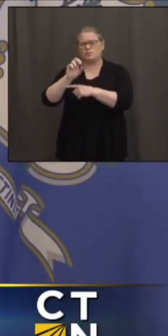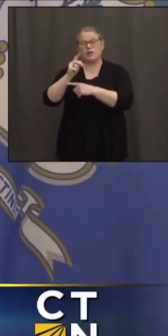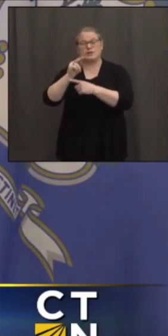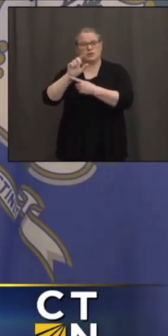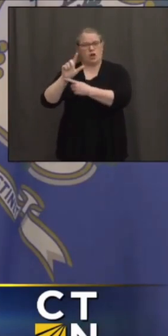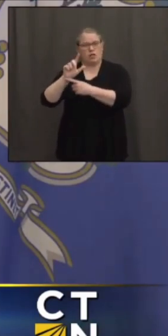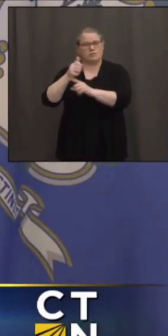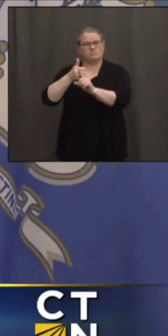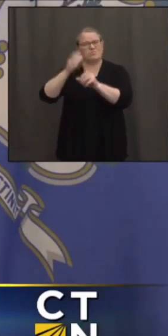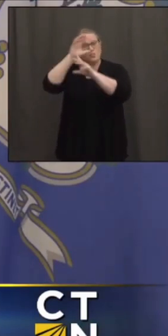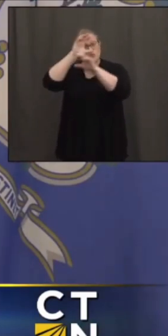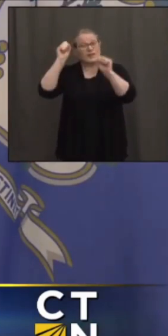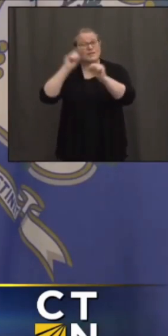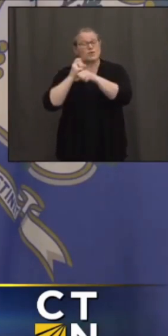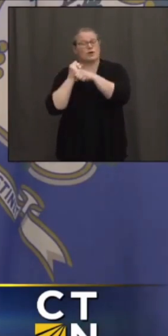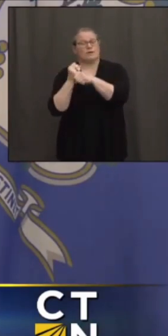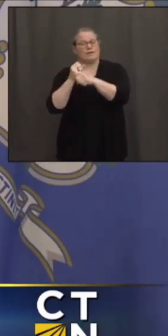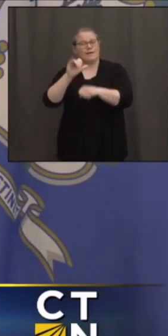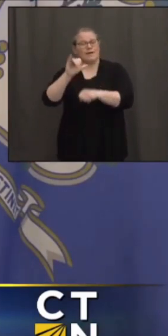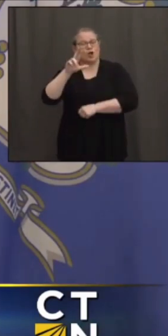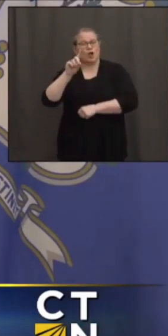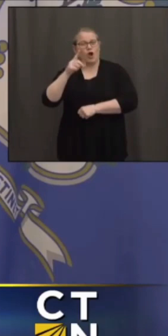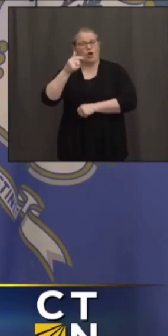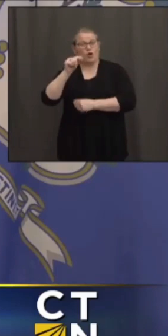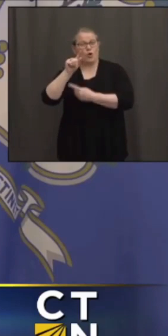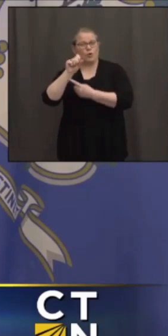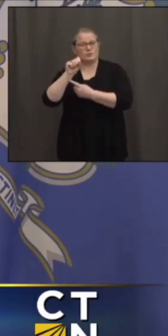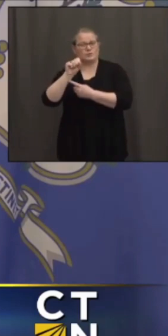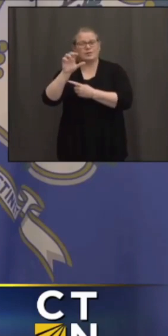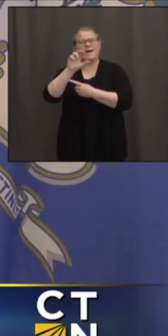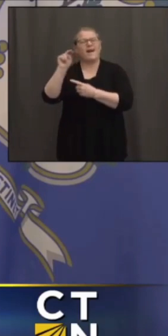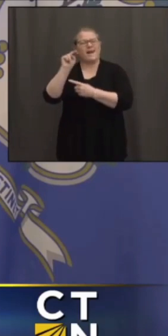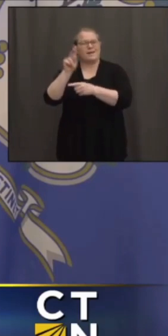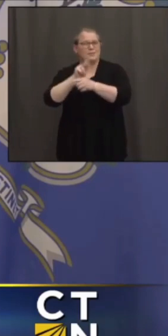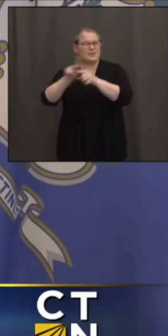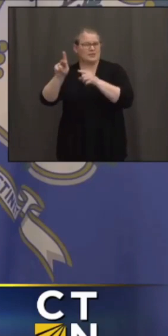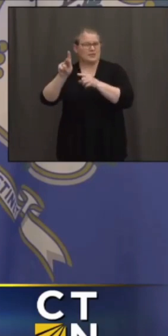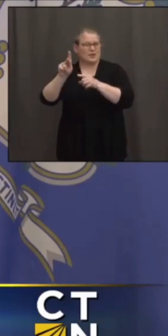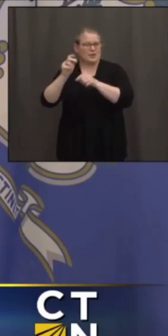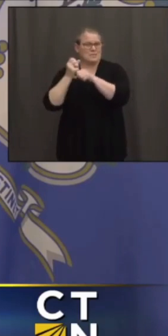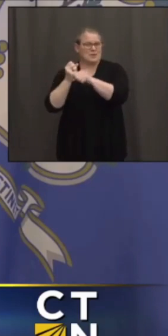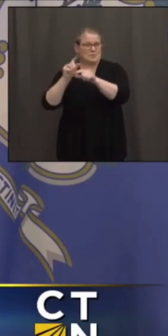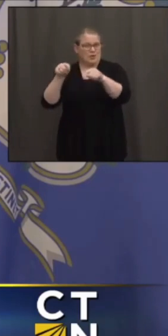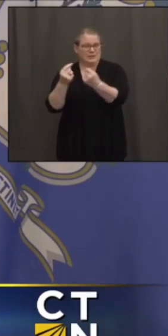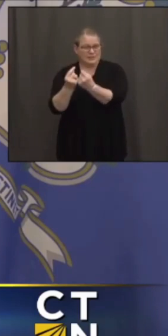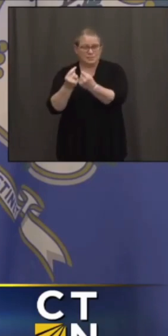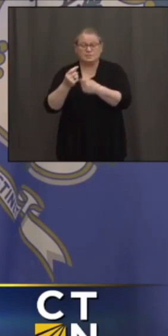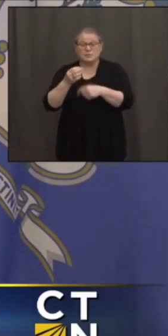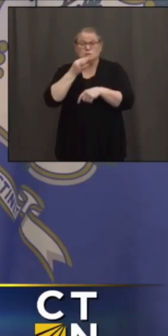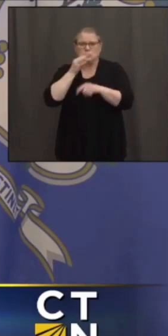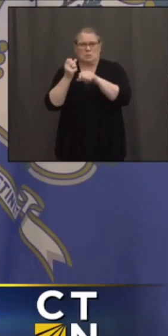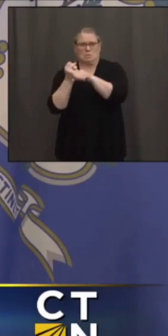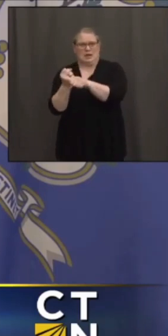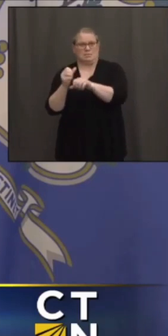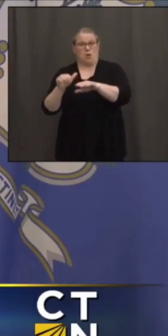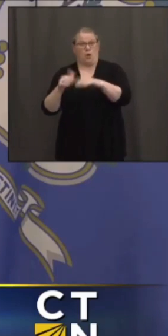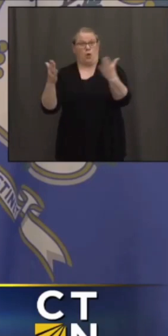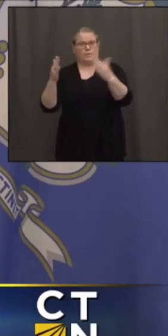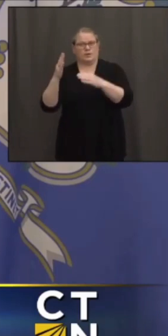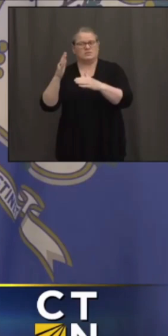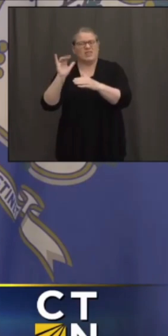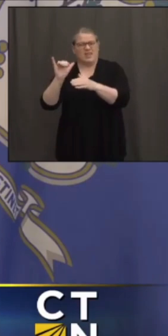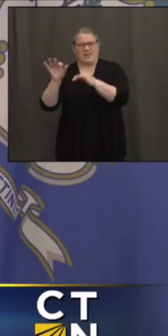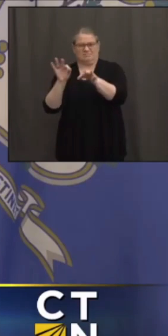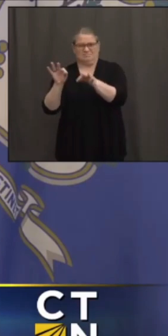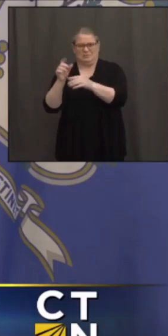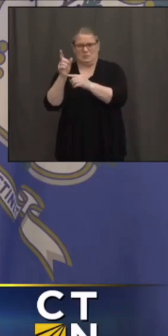Yard Goats, Connecticut's professional baseball team, and we're getting back to baseball. We'll talk about that in just a minute. First,